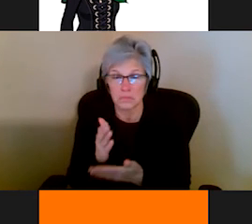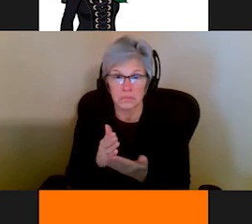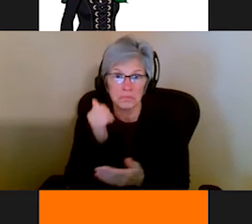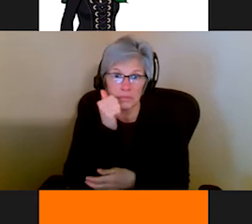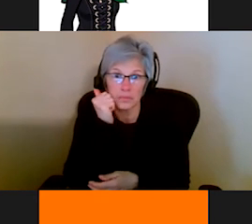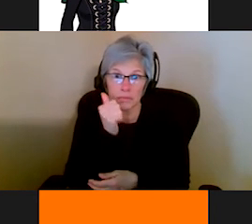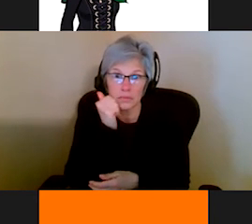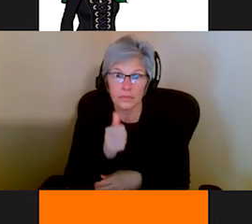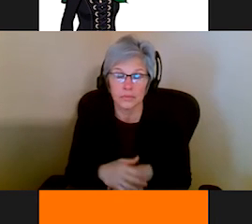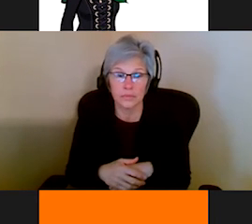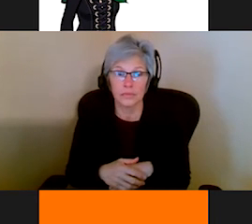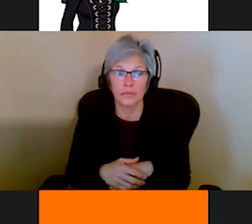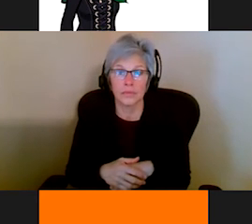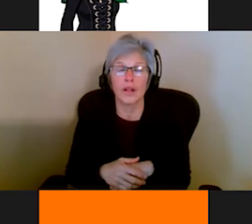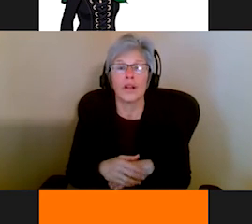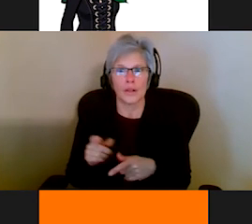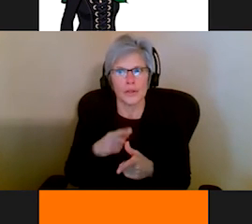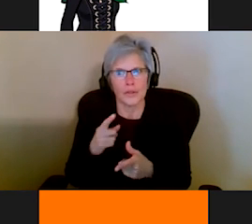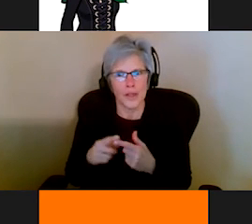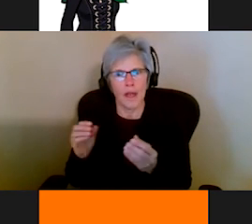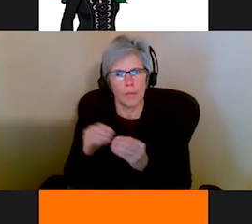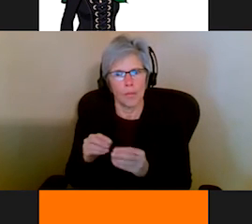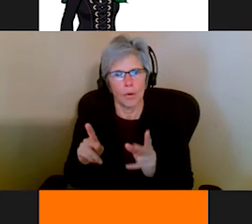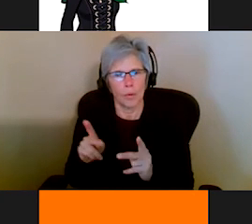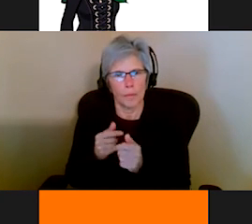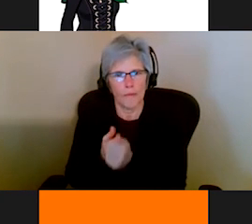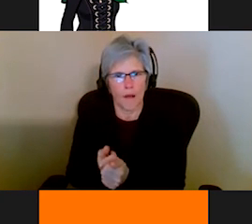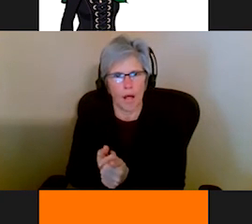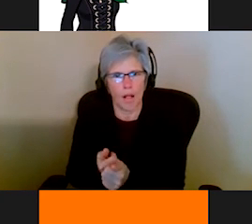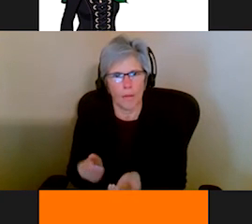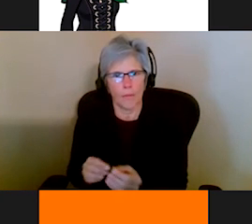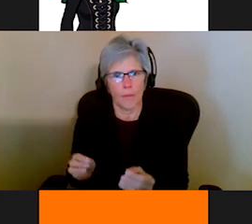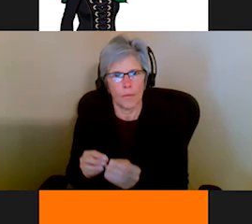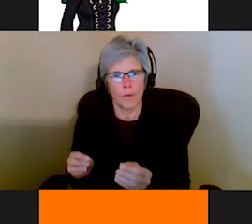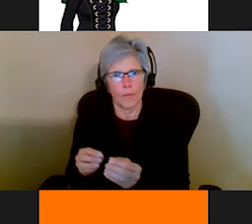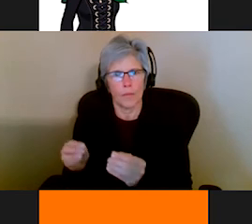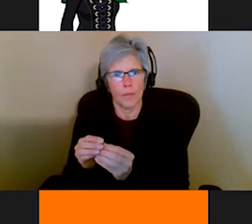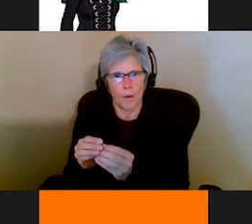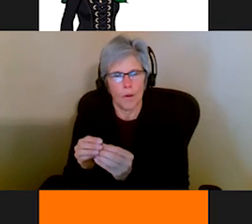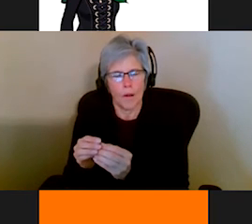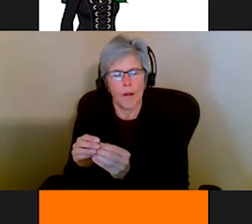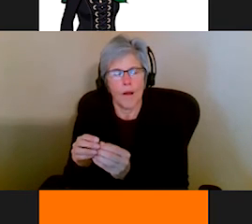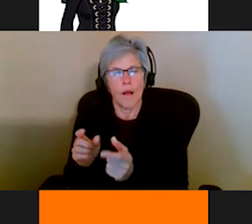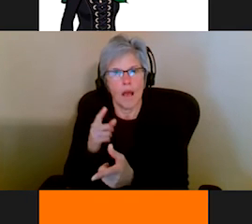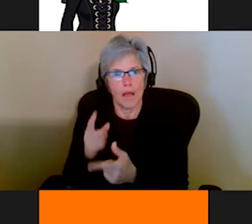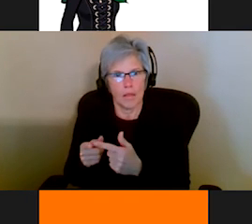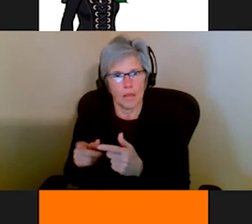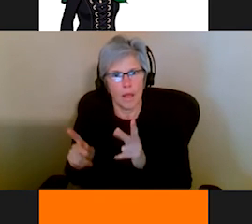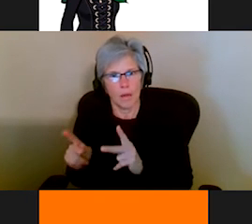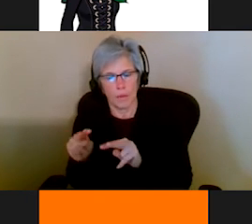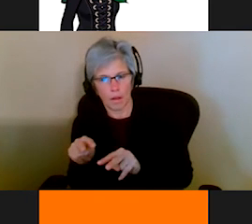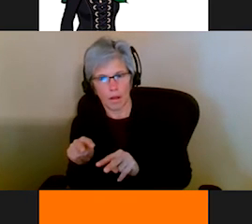and they're creating that following with that. And from creating that following, they're beginning to have a target market